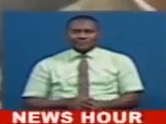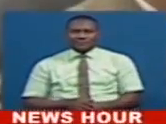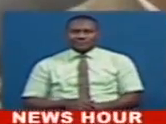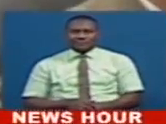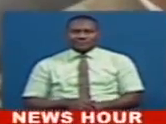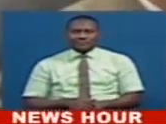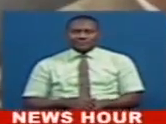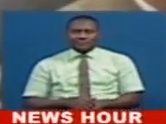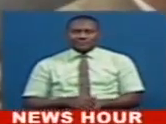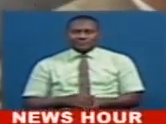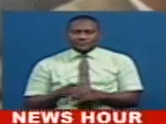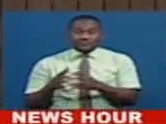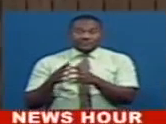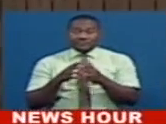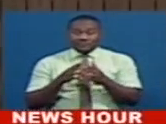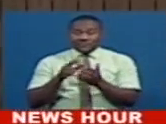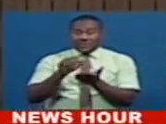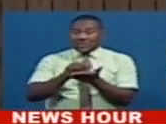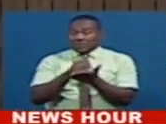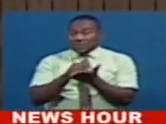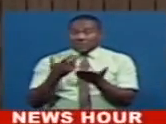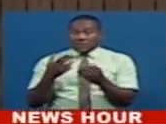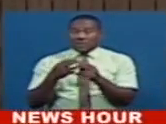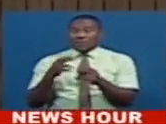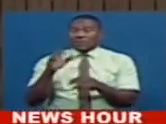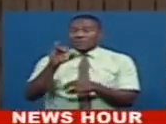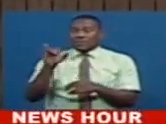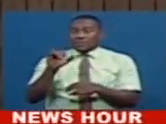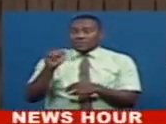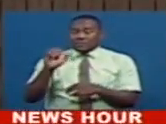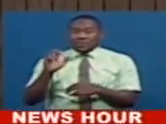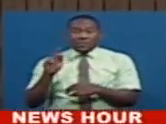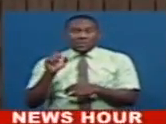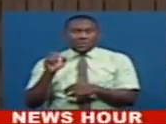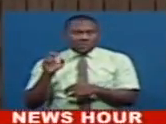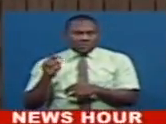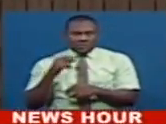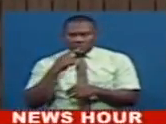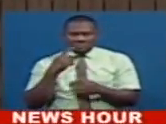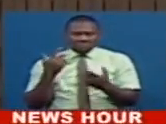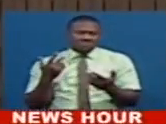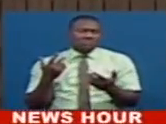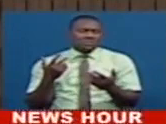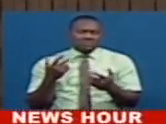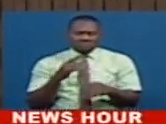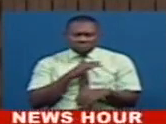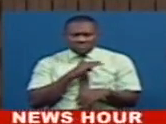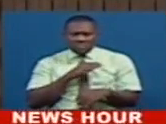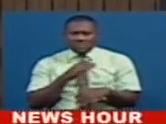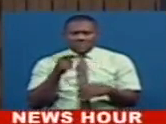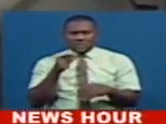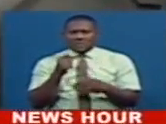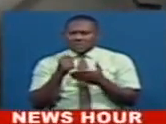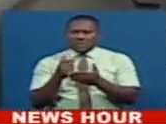running now. The U.S. Ambassador to Ghana, Mr. Robert Jackson, is optimistic the project will enhance efficiency in